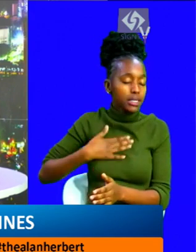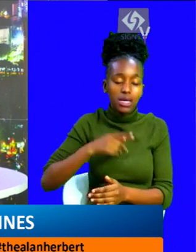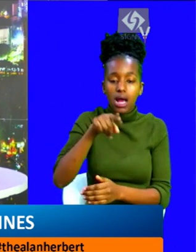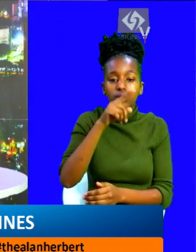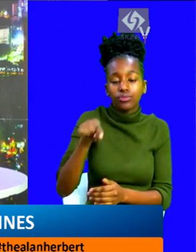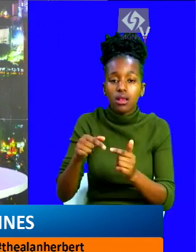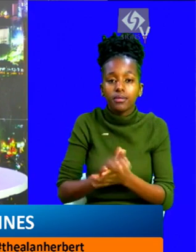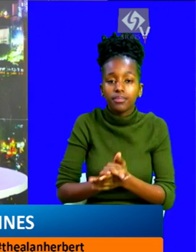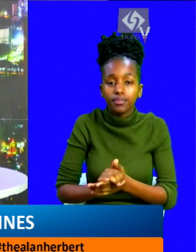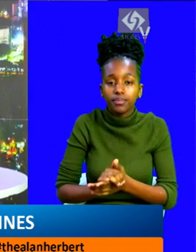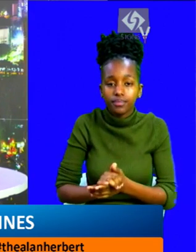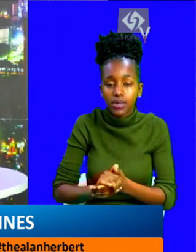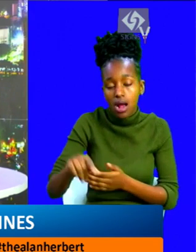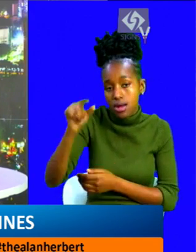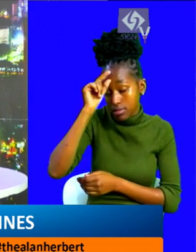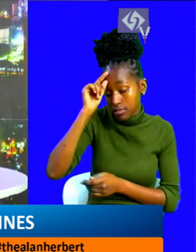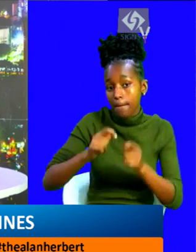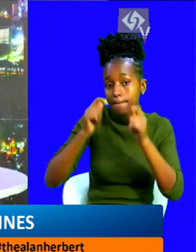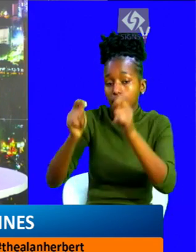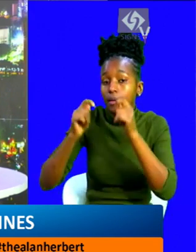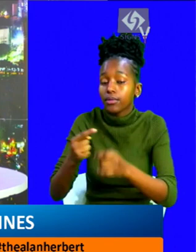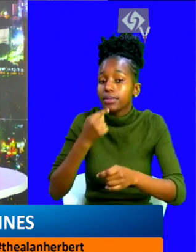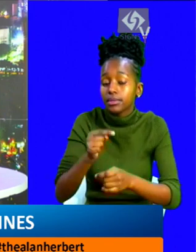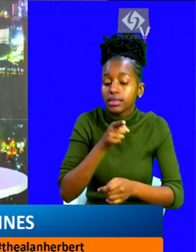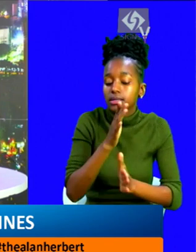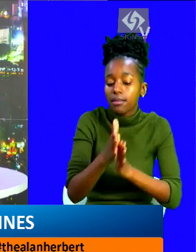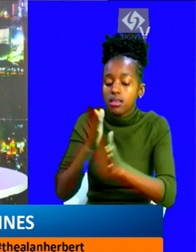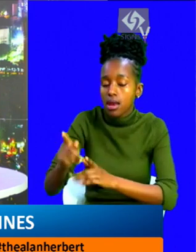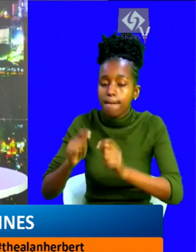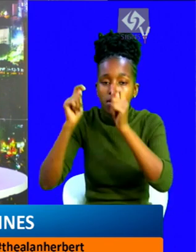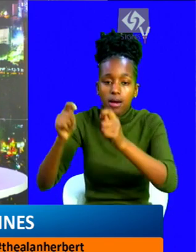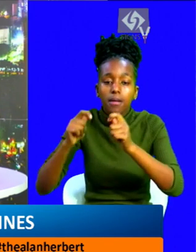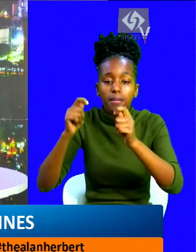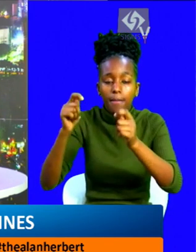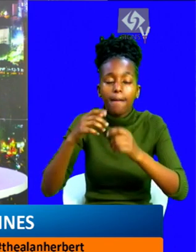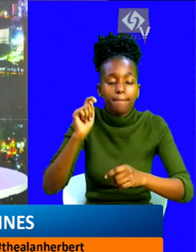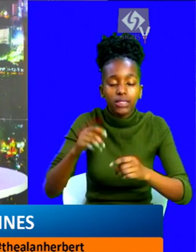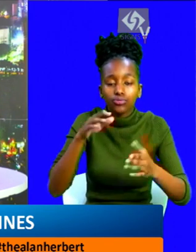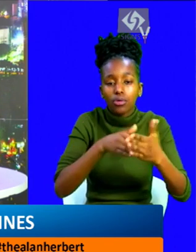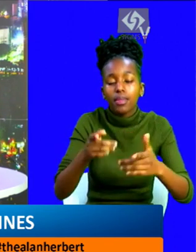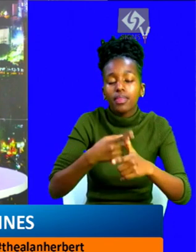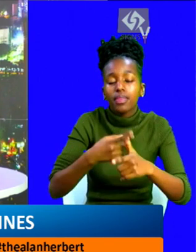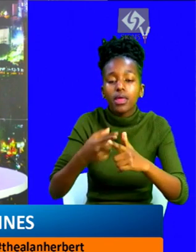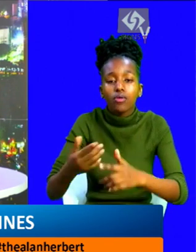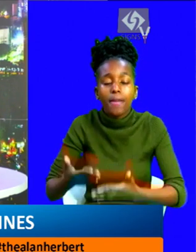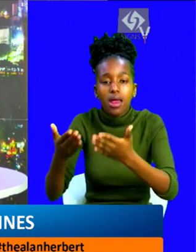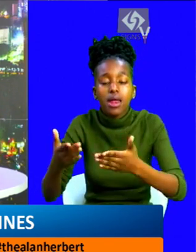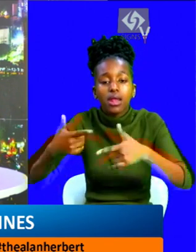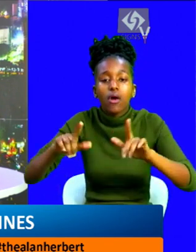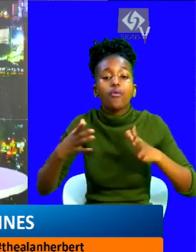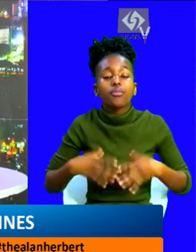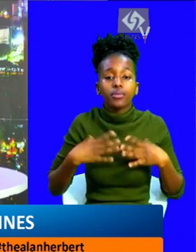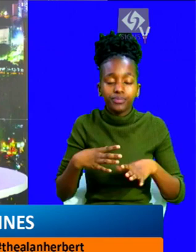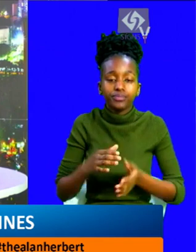lasting solutions to the challenges we face as a nation. Chuzi wameharibu mali na biashara za Wakenya.